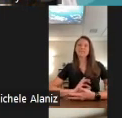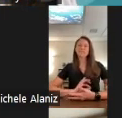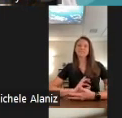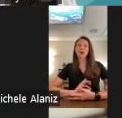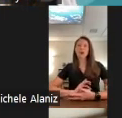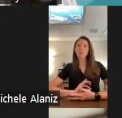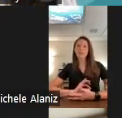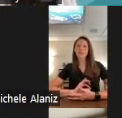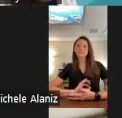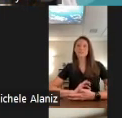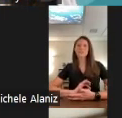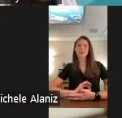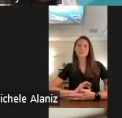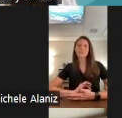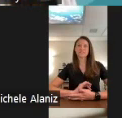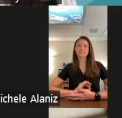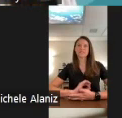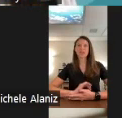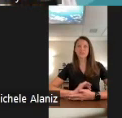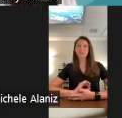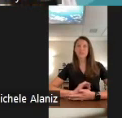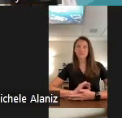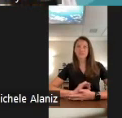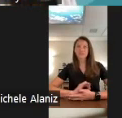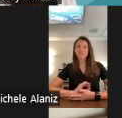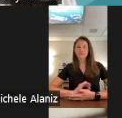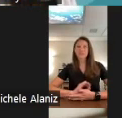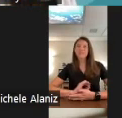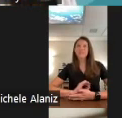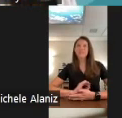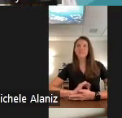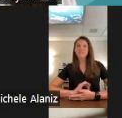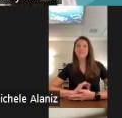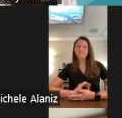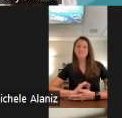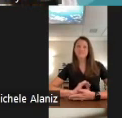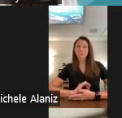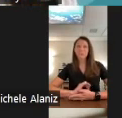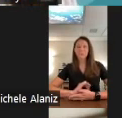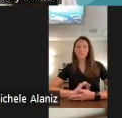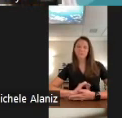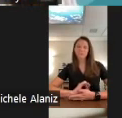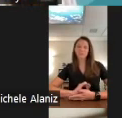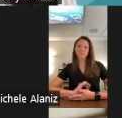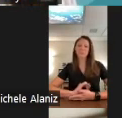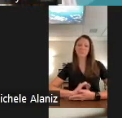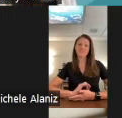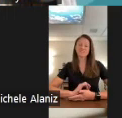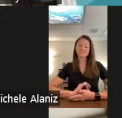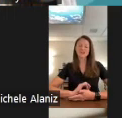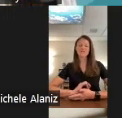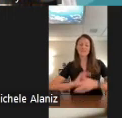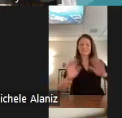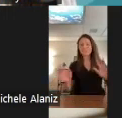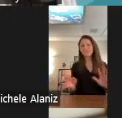a group of complex mental processes and cognitive abilities that control skills required for goal-directed behavior.